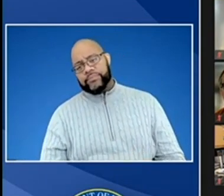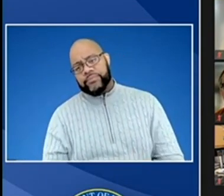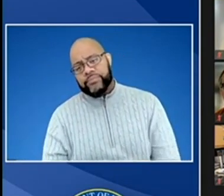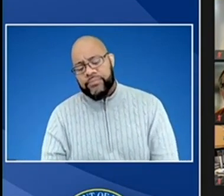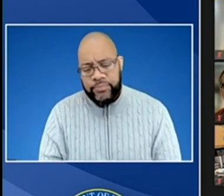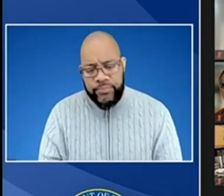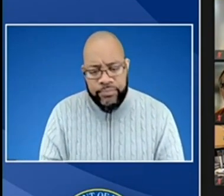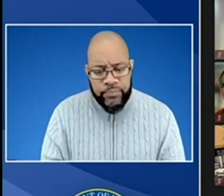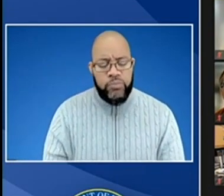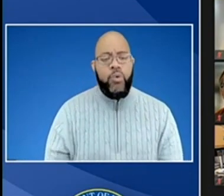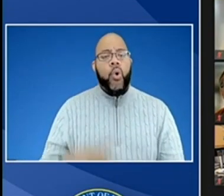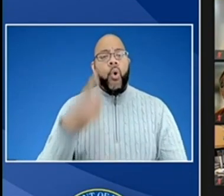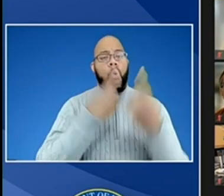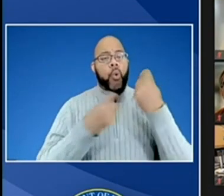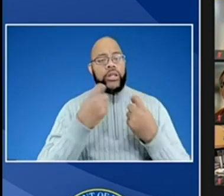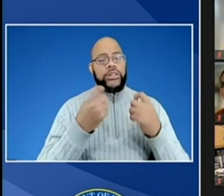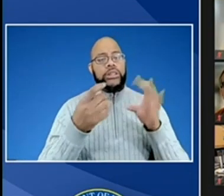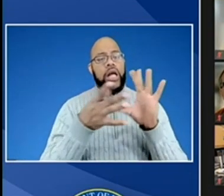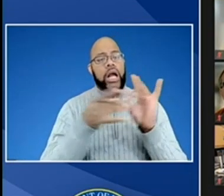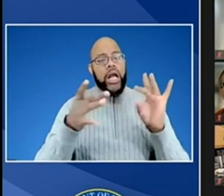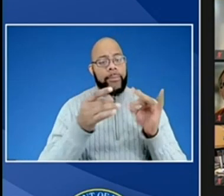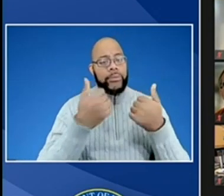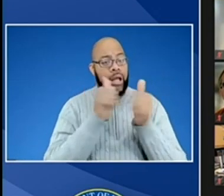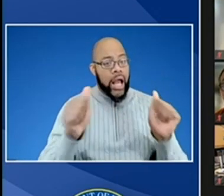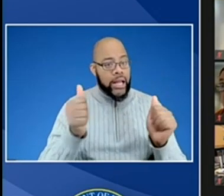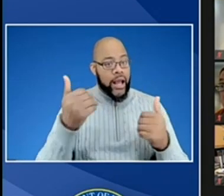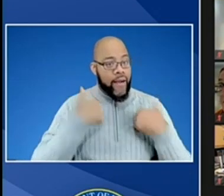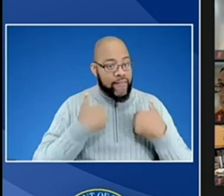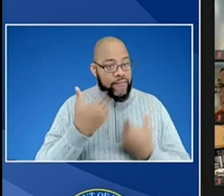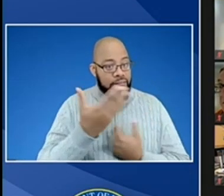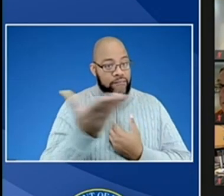Any questions, comments?